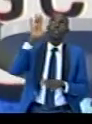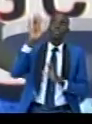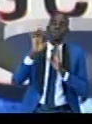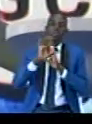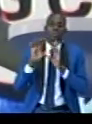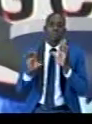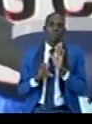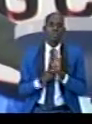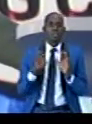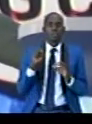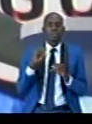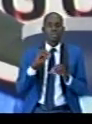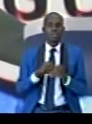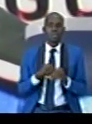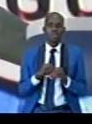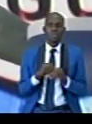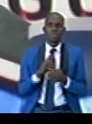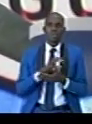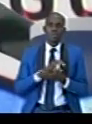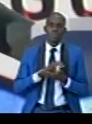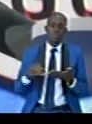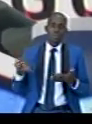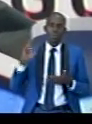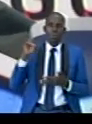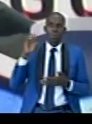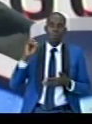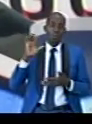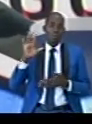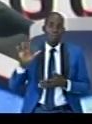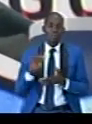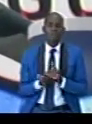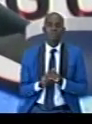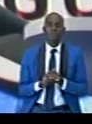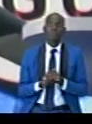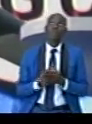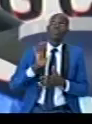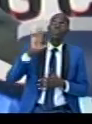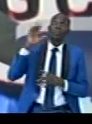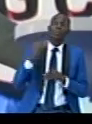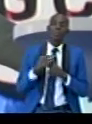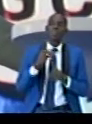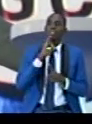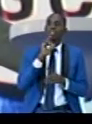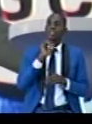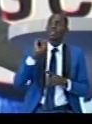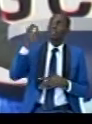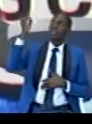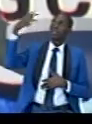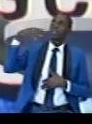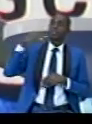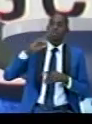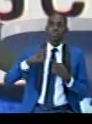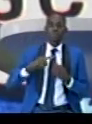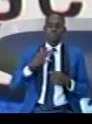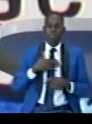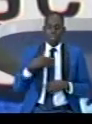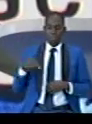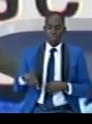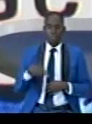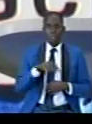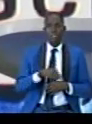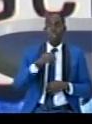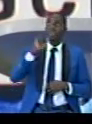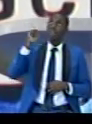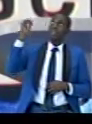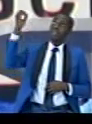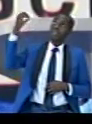commandments. In verse 105, it says, thy word is a lamp unto my feet, a light